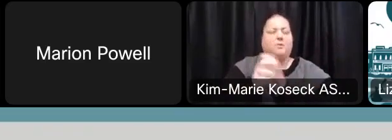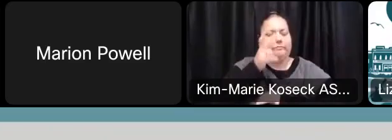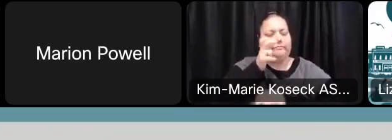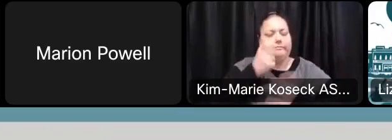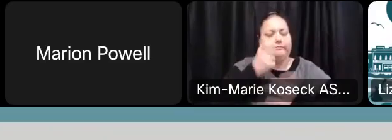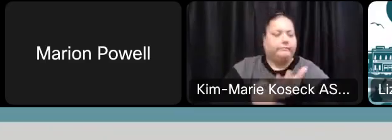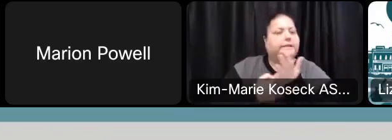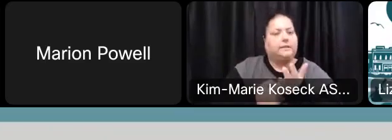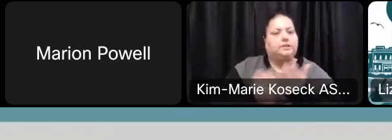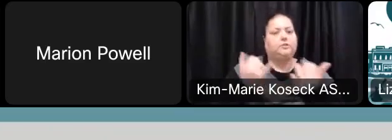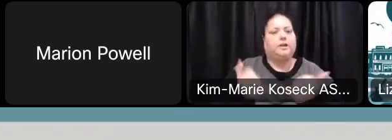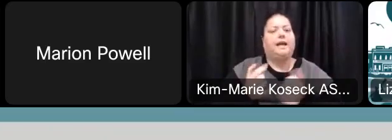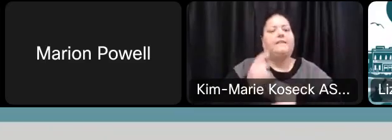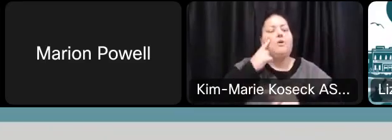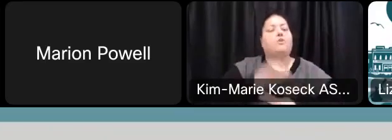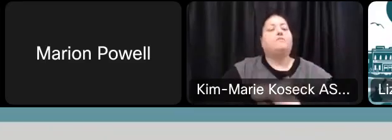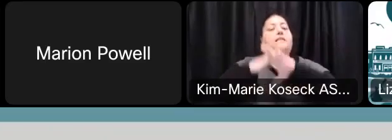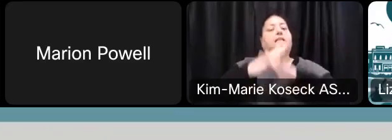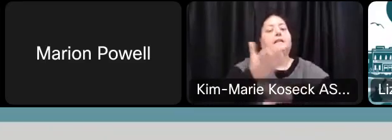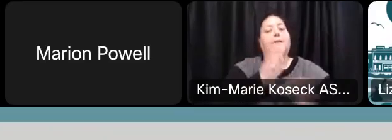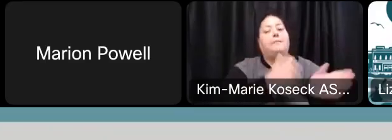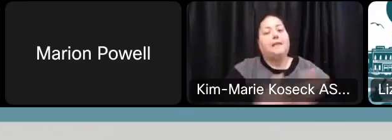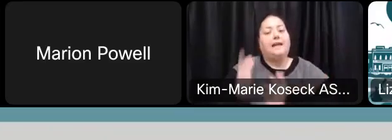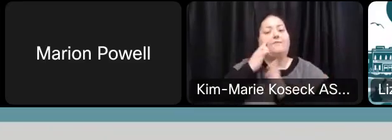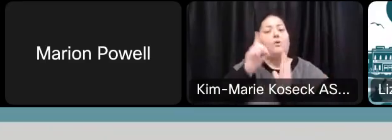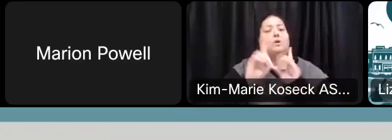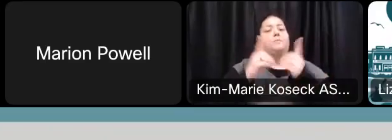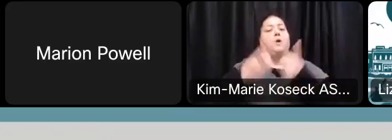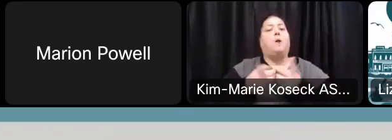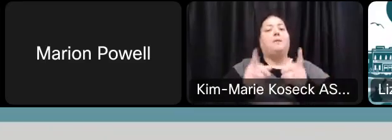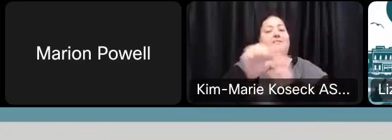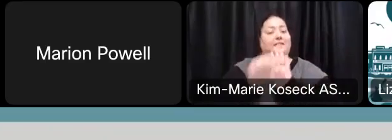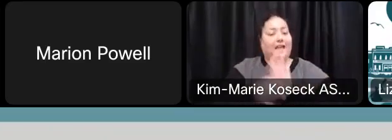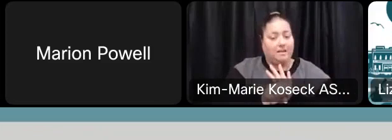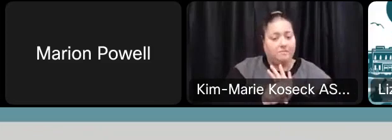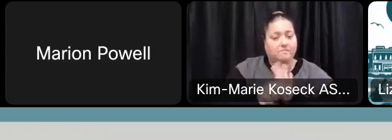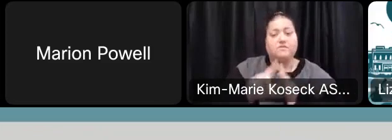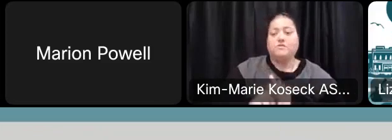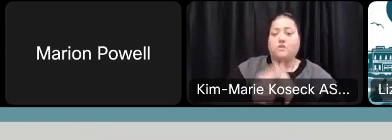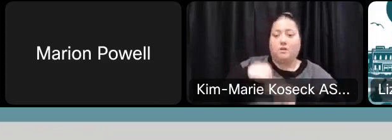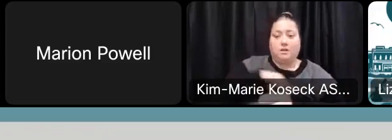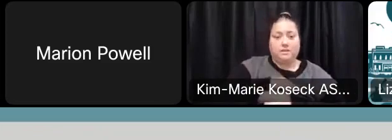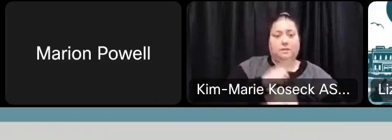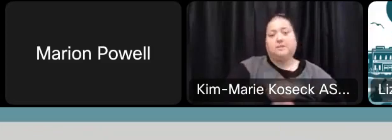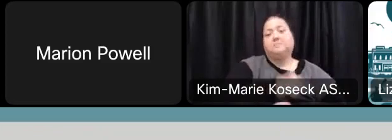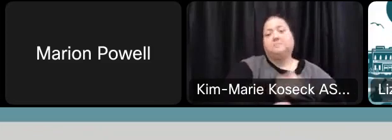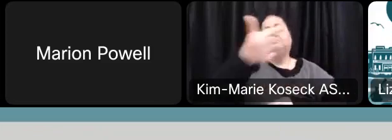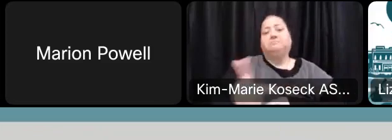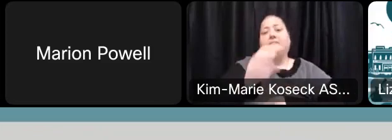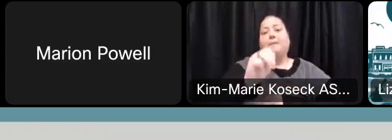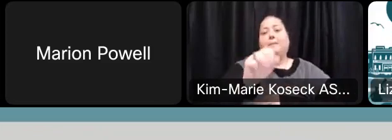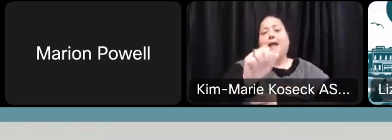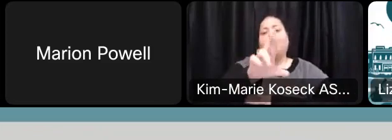about today when it comes to resiliency planning at the Department of State. So to start us off, I'm going to pass it over to